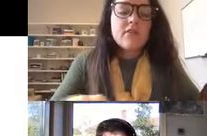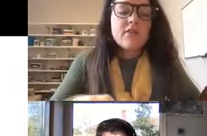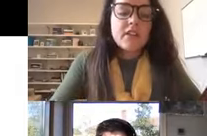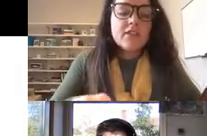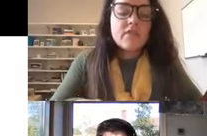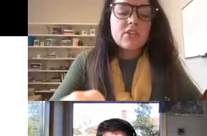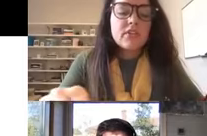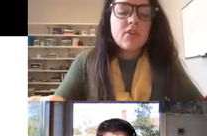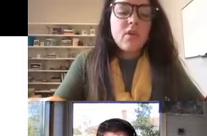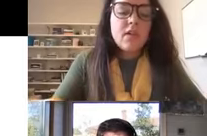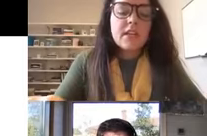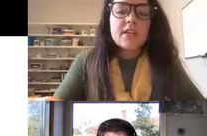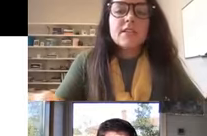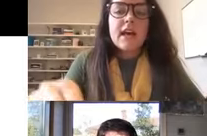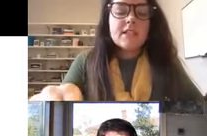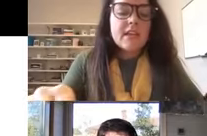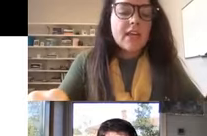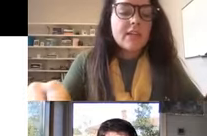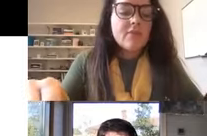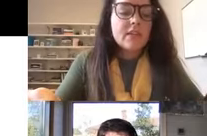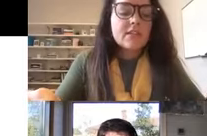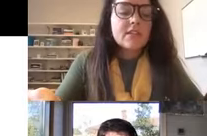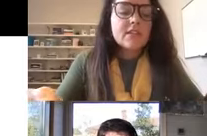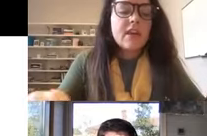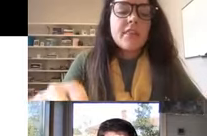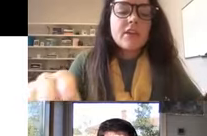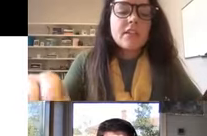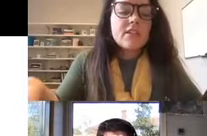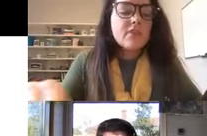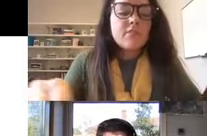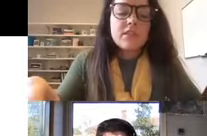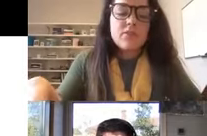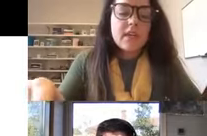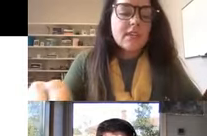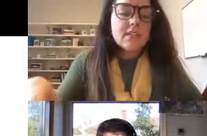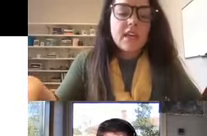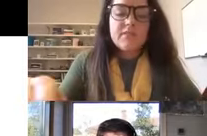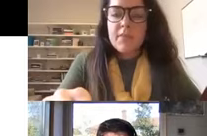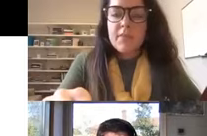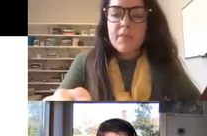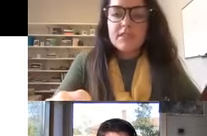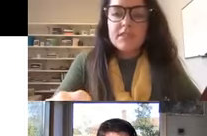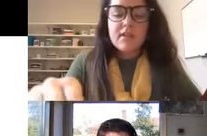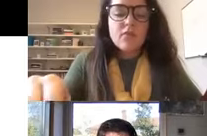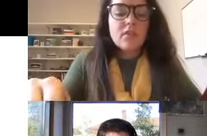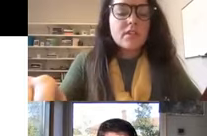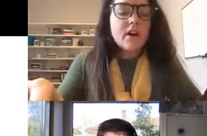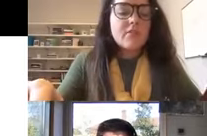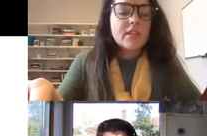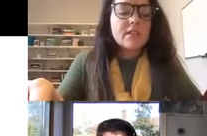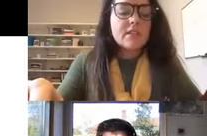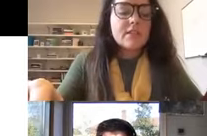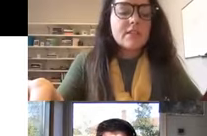or confronts racial inequalities as an anti-racist. There is no in-between safe space of, quote,